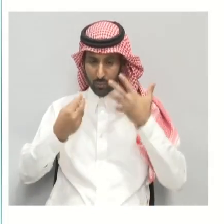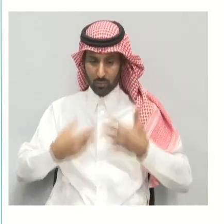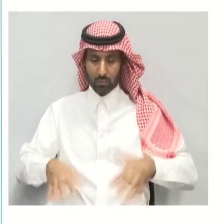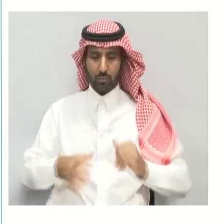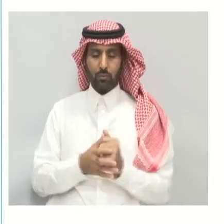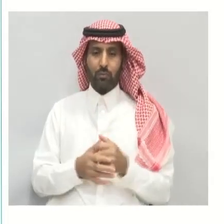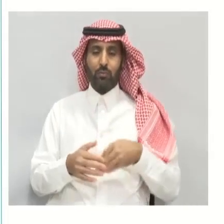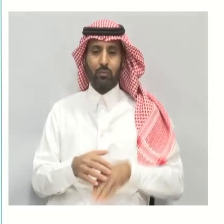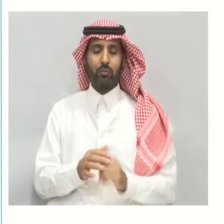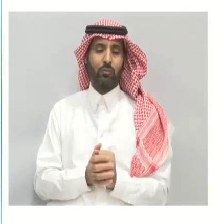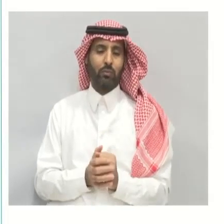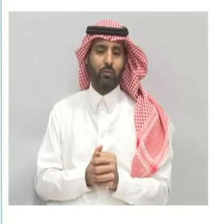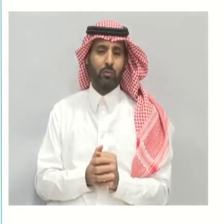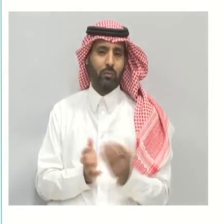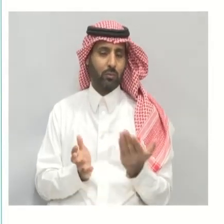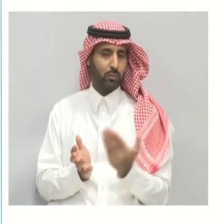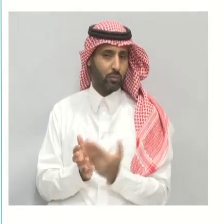shoes.